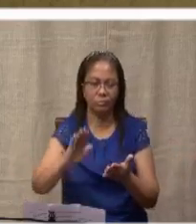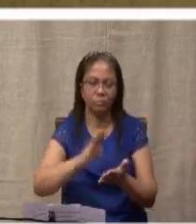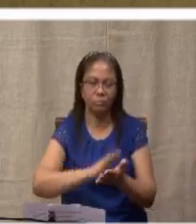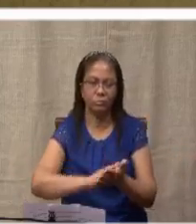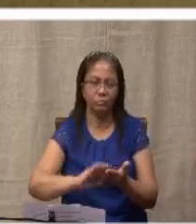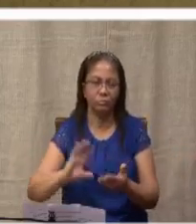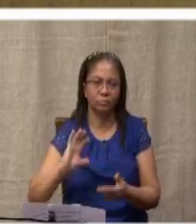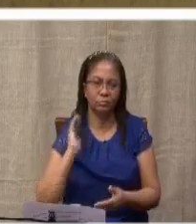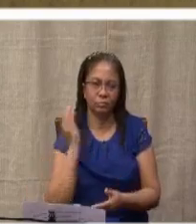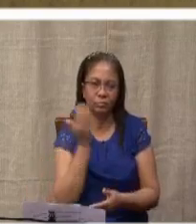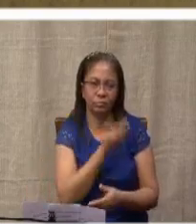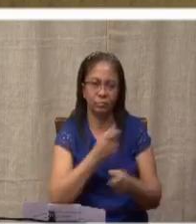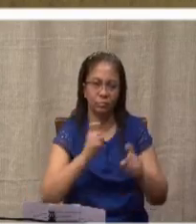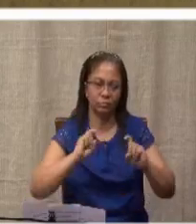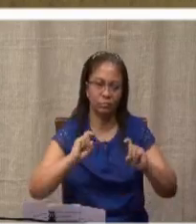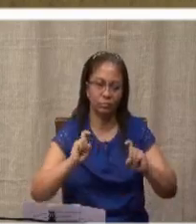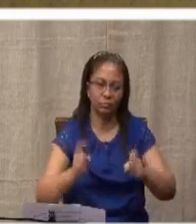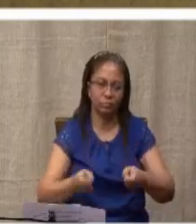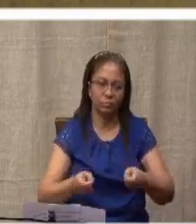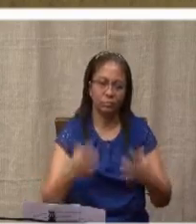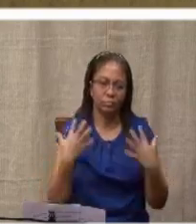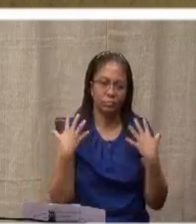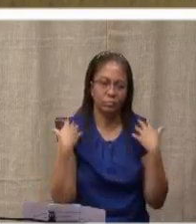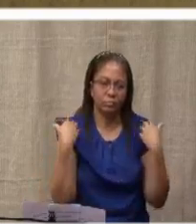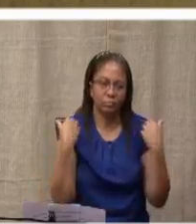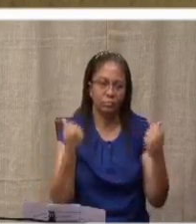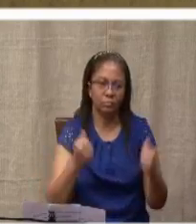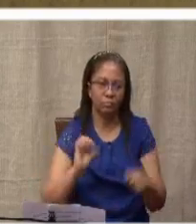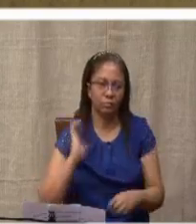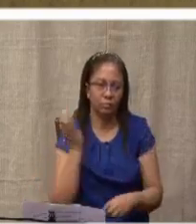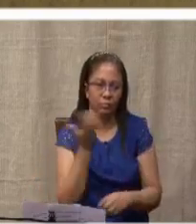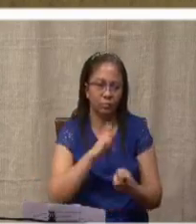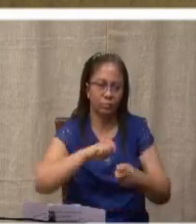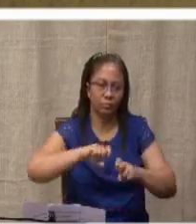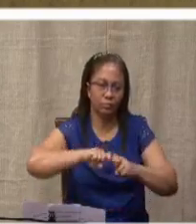forgive our sins and